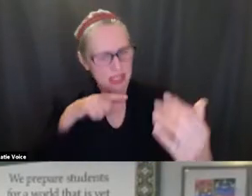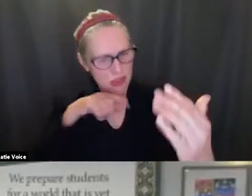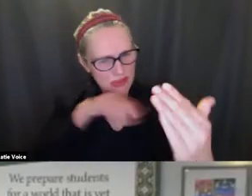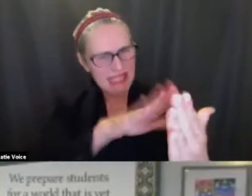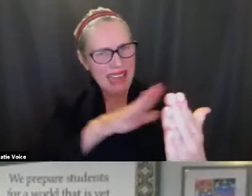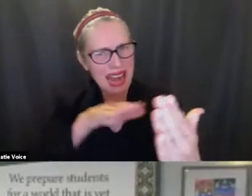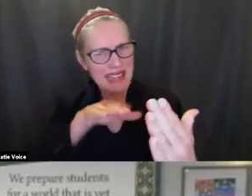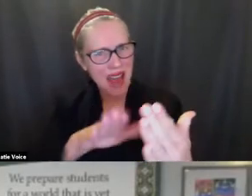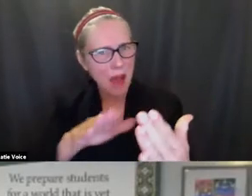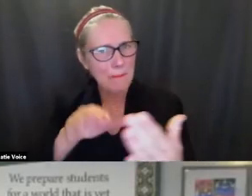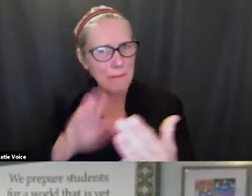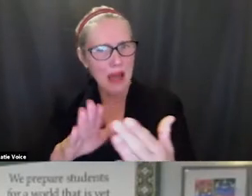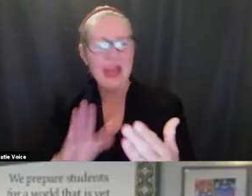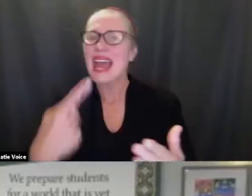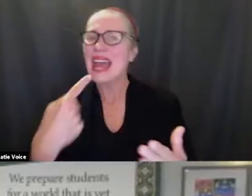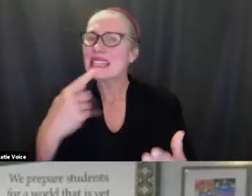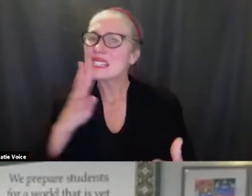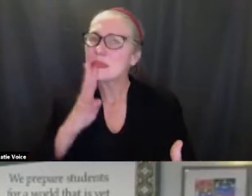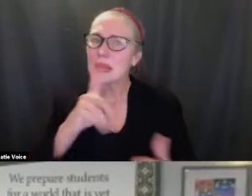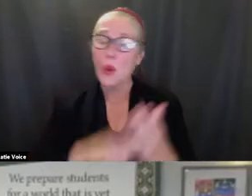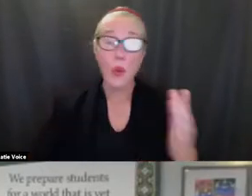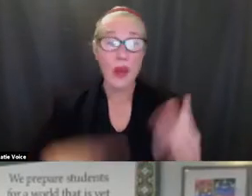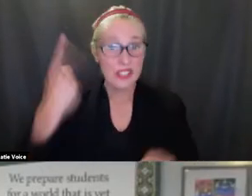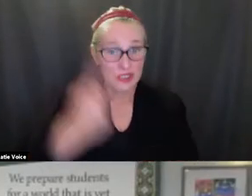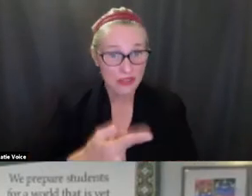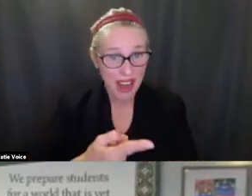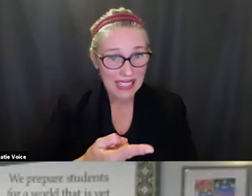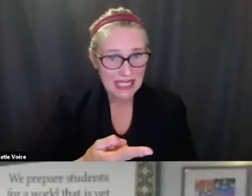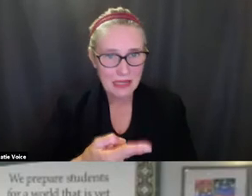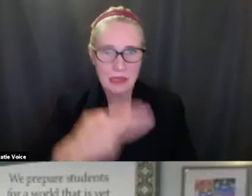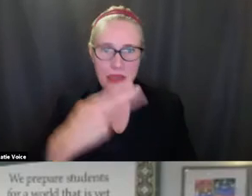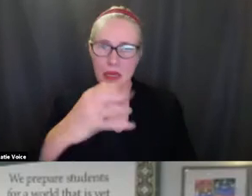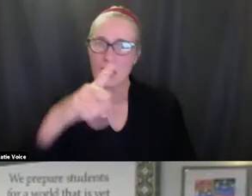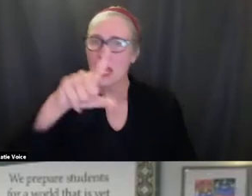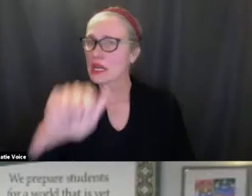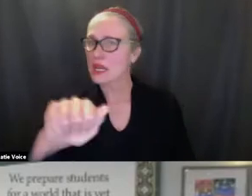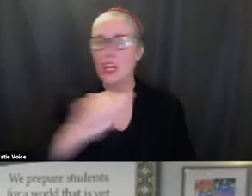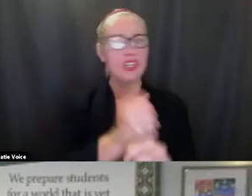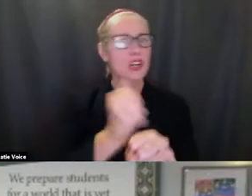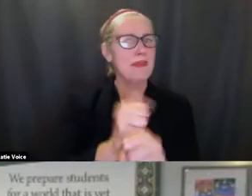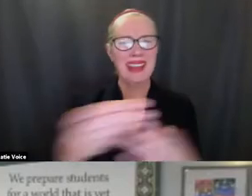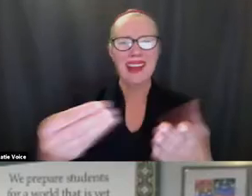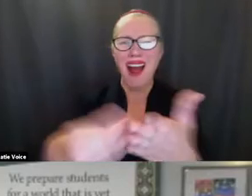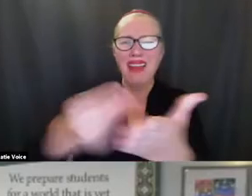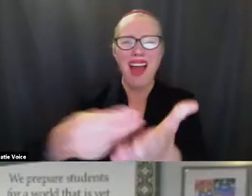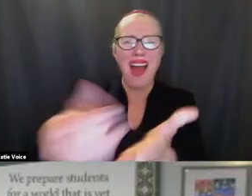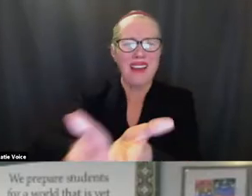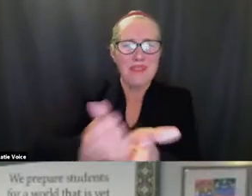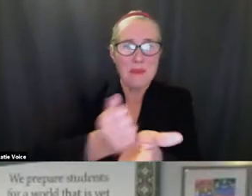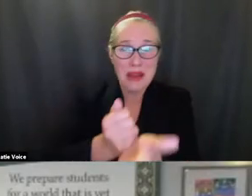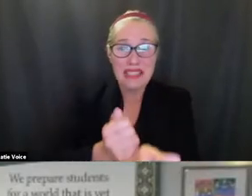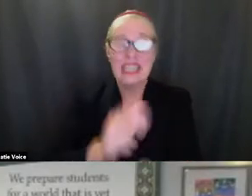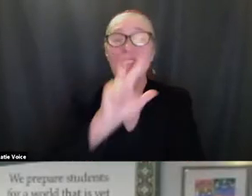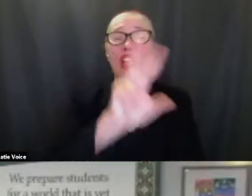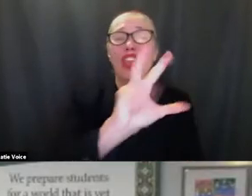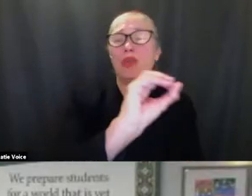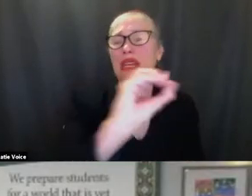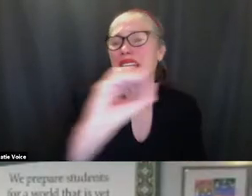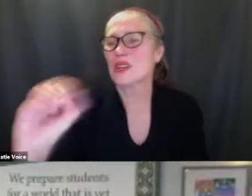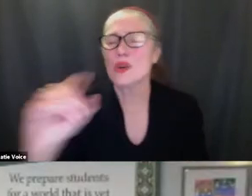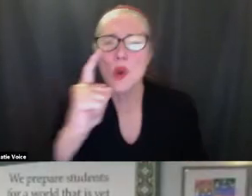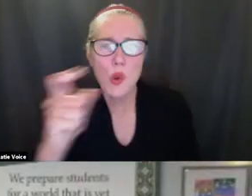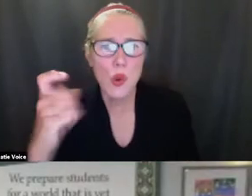speak what is right okay hilda you're making a lot of money three figures who is the